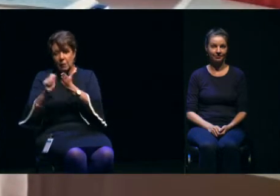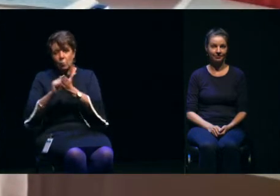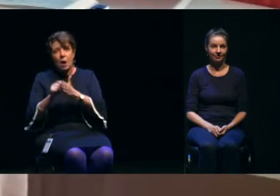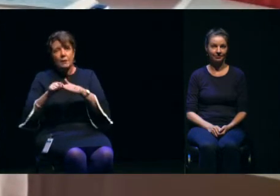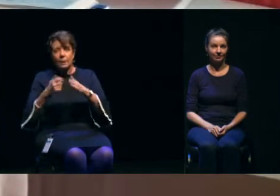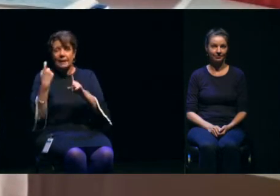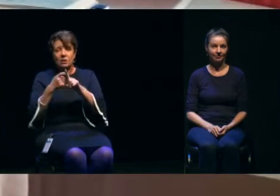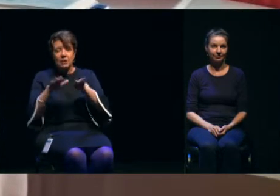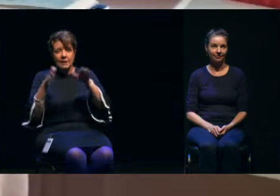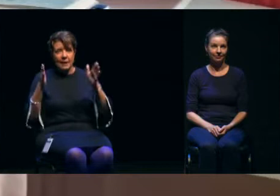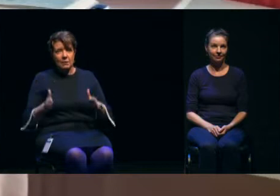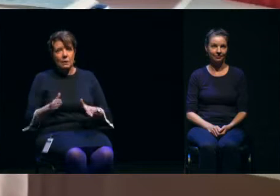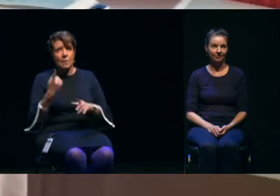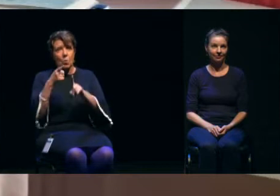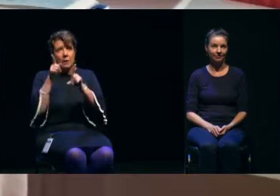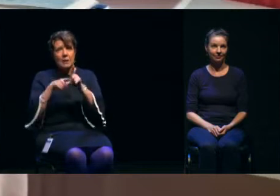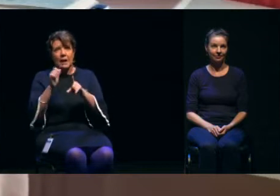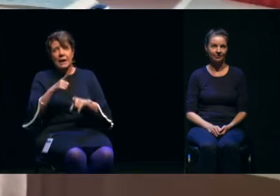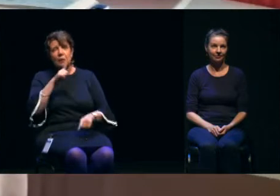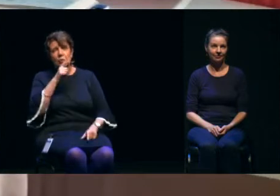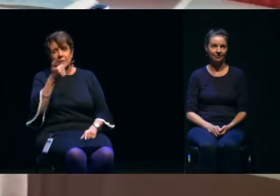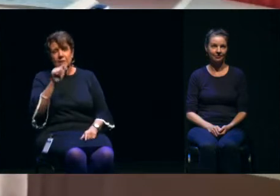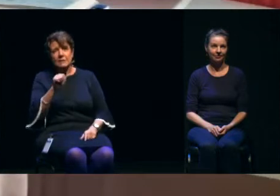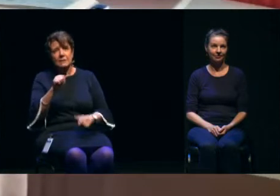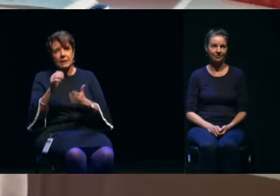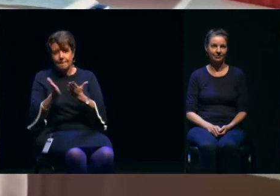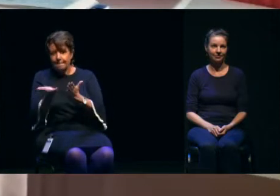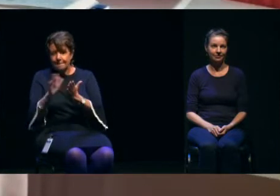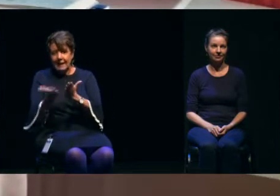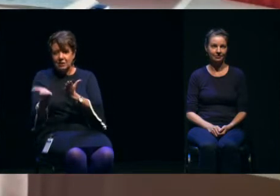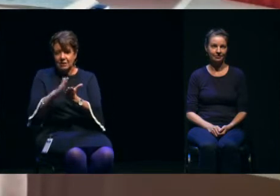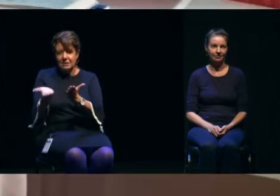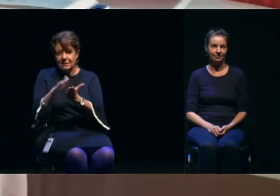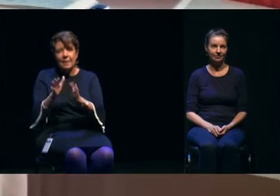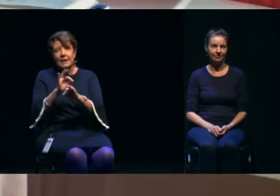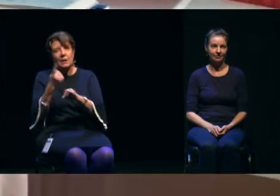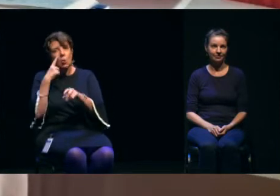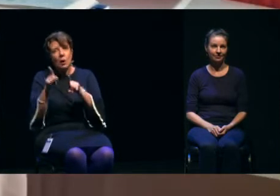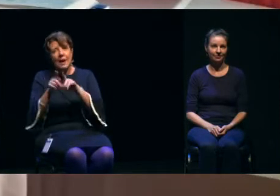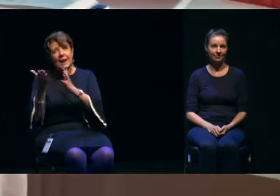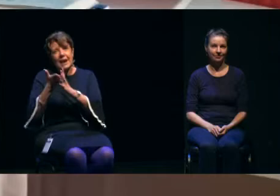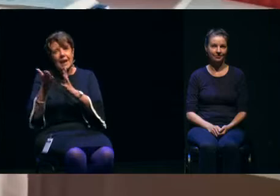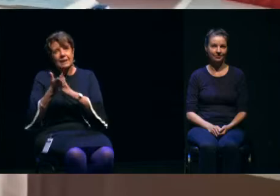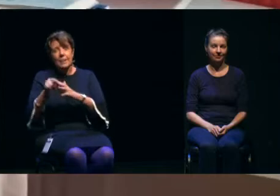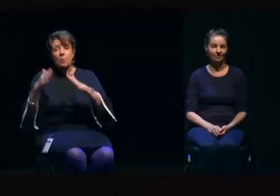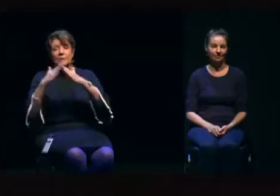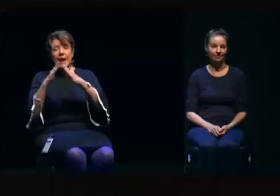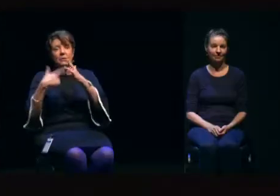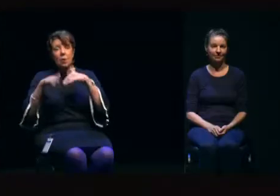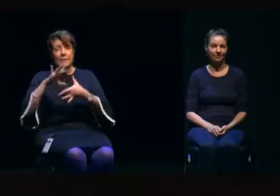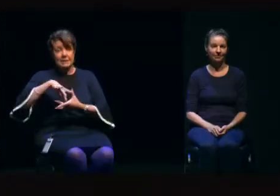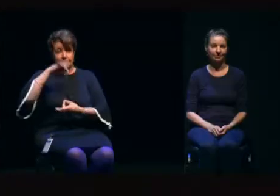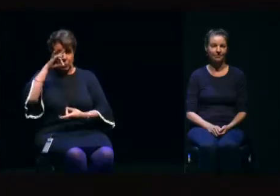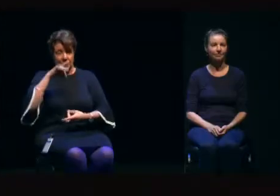a year, I had 560 pages of something that didn't look like a letter anymore. That was the House of the Spirits. Isabel,